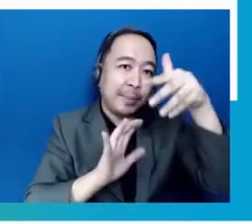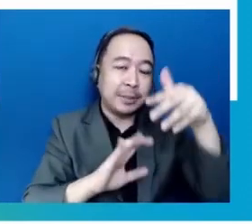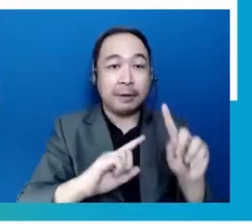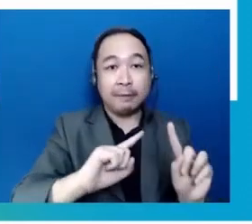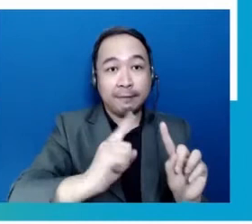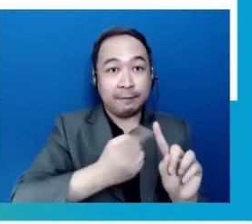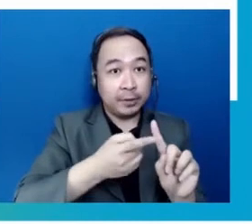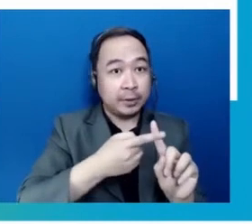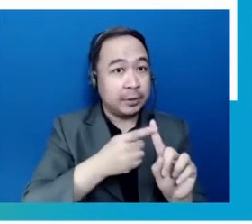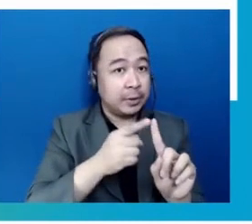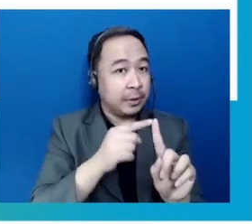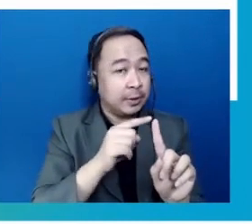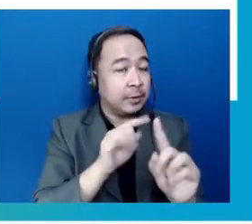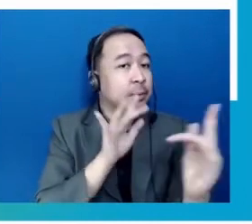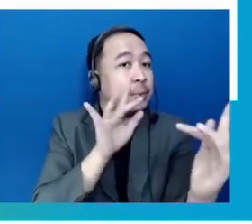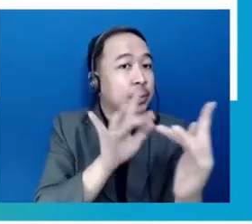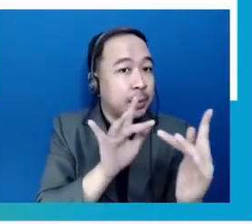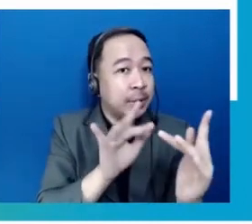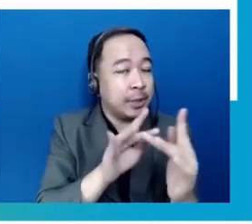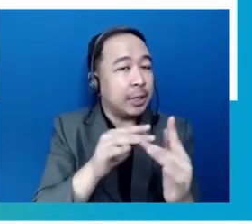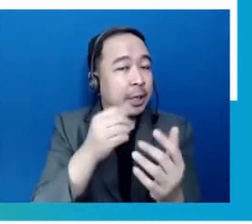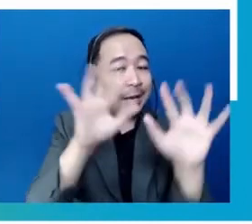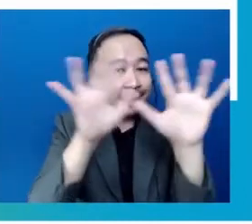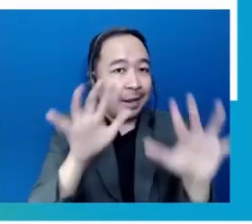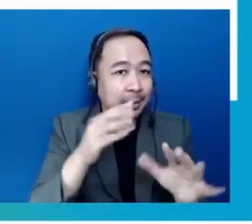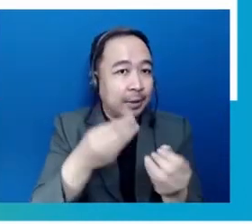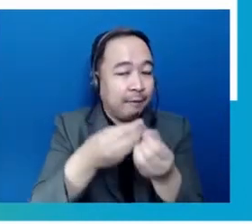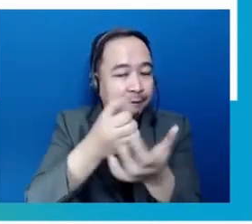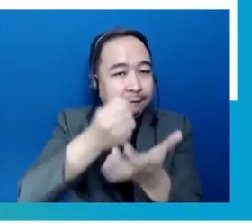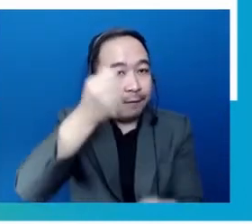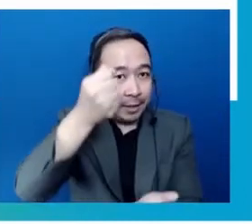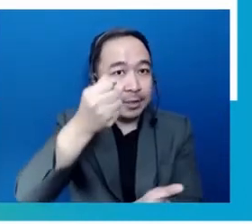reach $80 billion in cumulative climate financing for